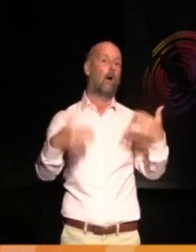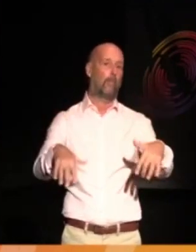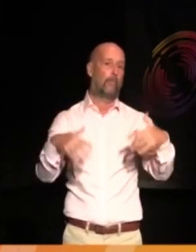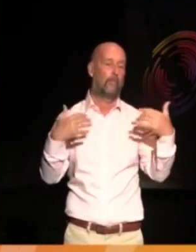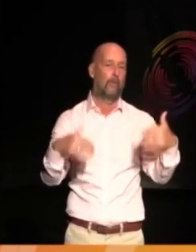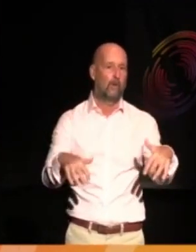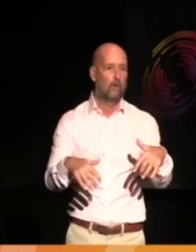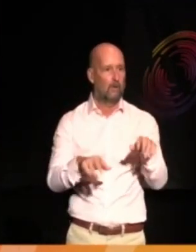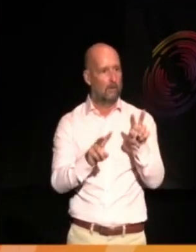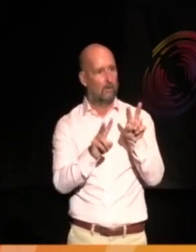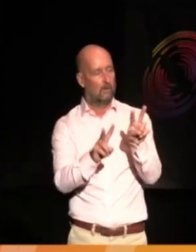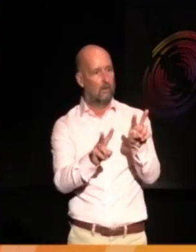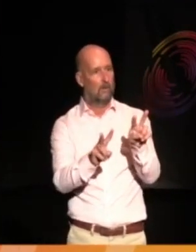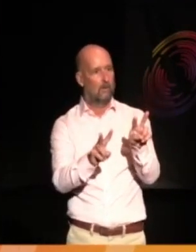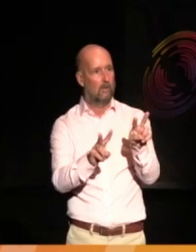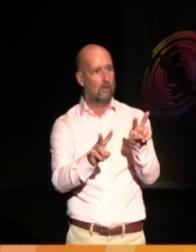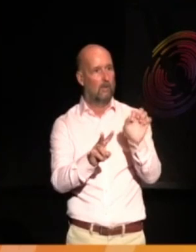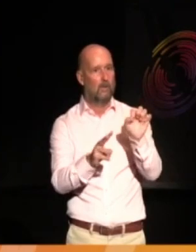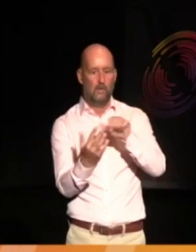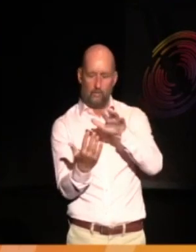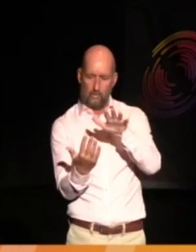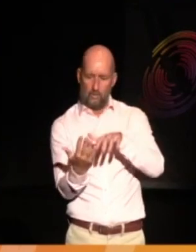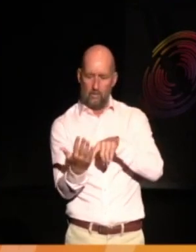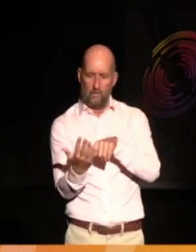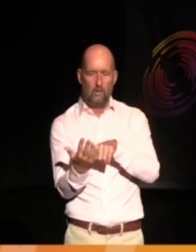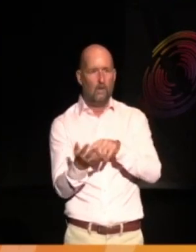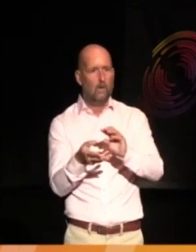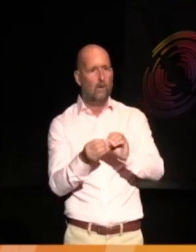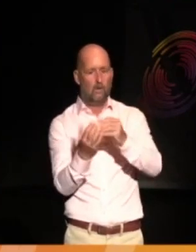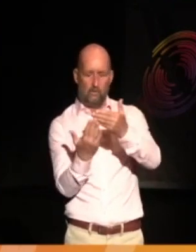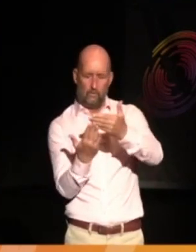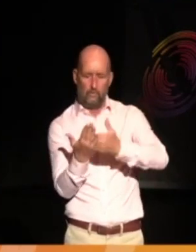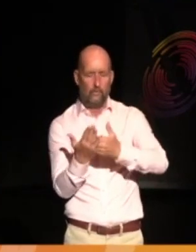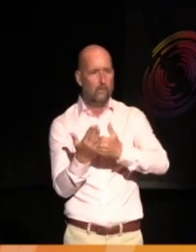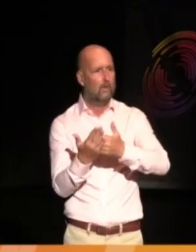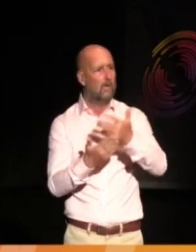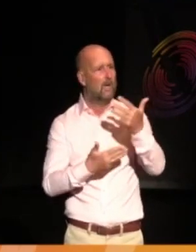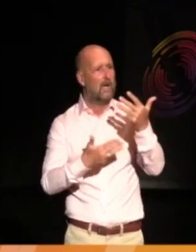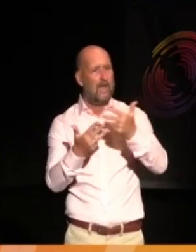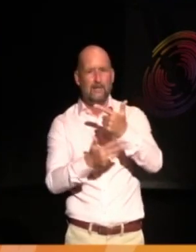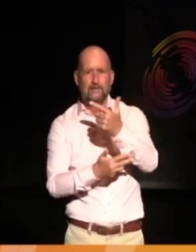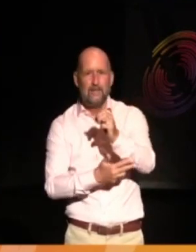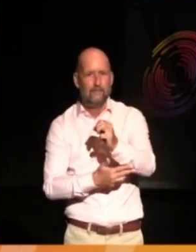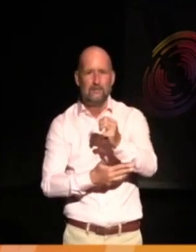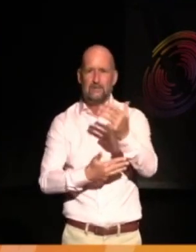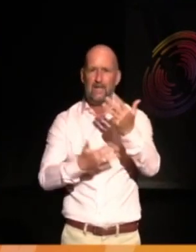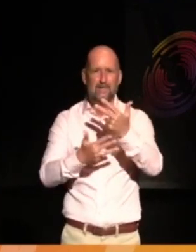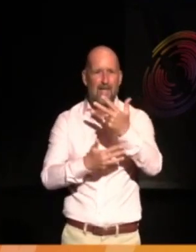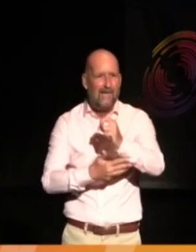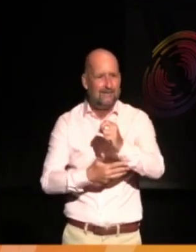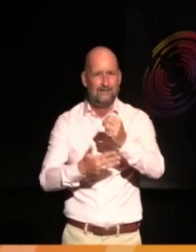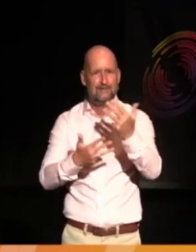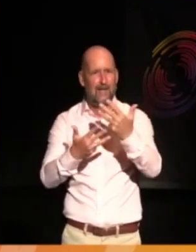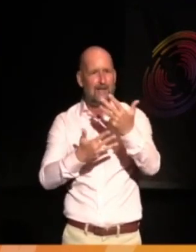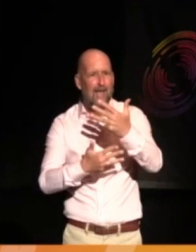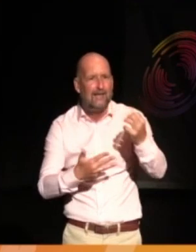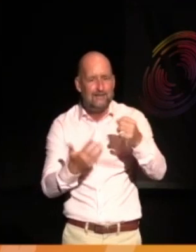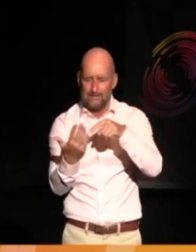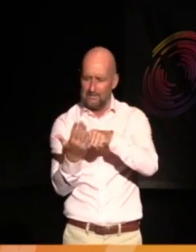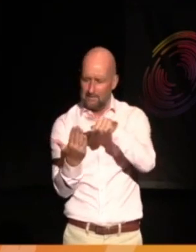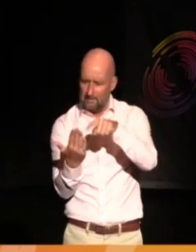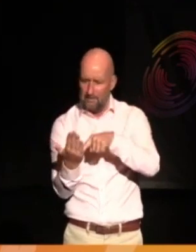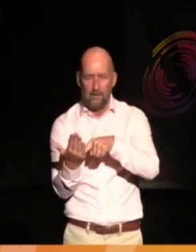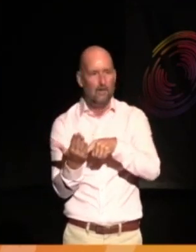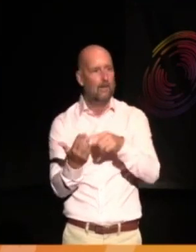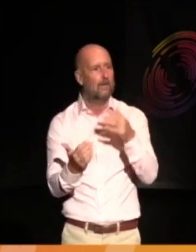you just look back on that poetry that he created in the 70s and the 80s and the 90s, and, he said,